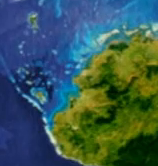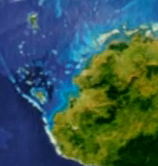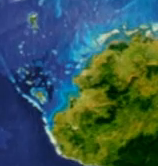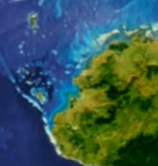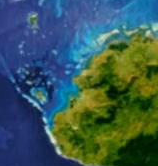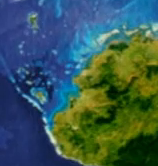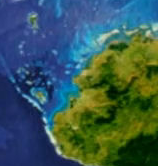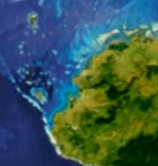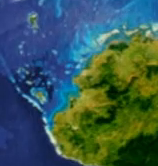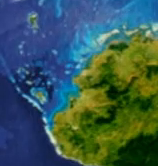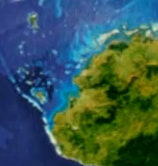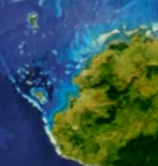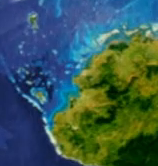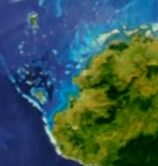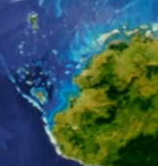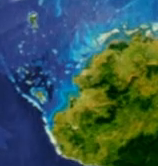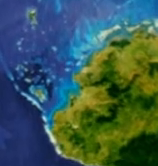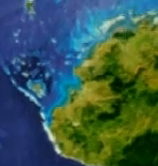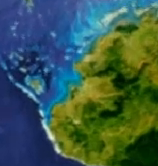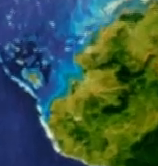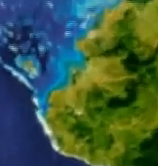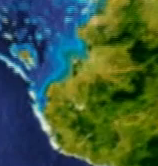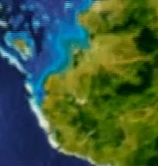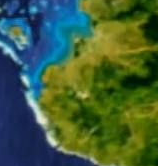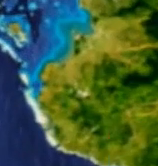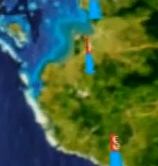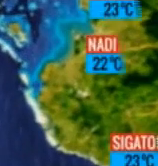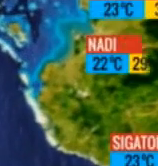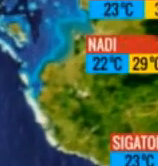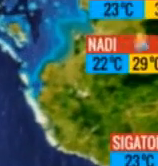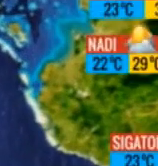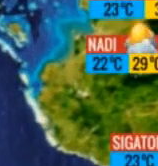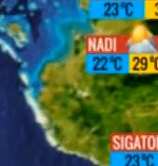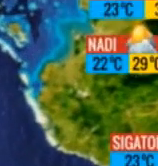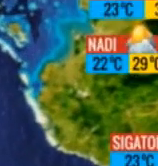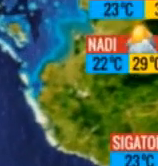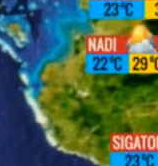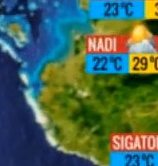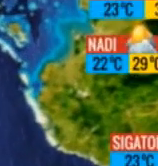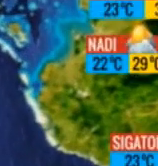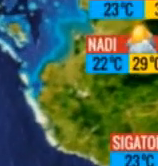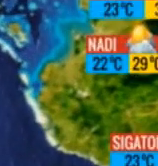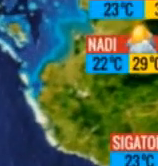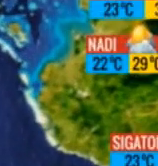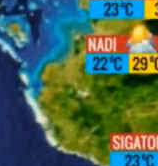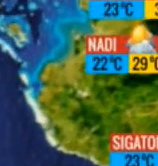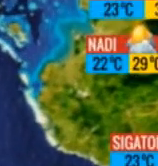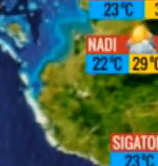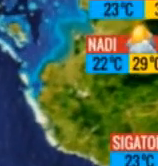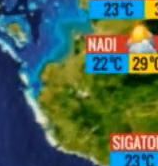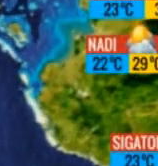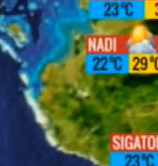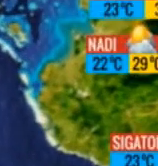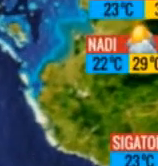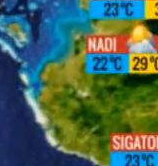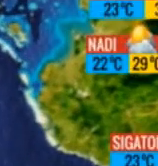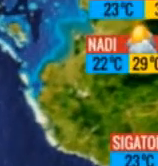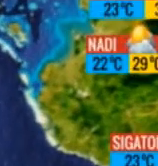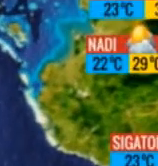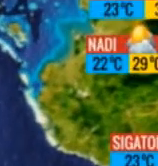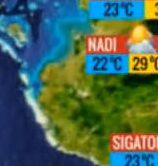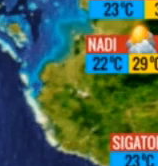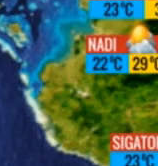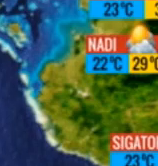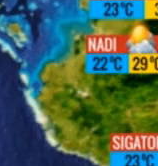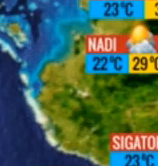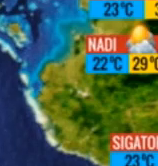the night as the sun sets. Moving on, let's see how the weather was in different centers today. The west